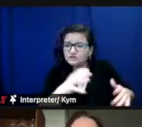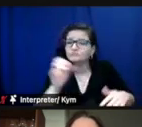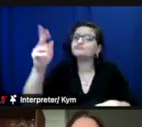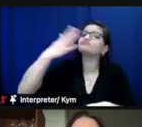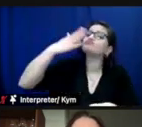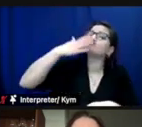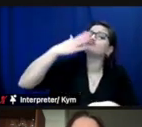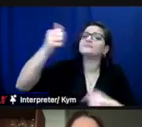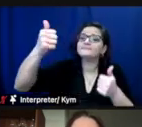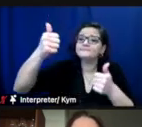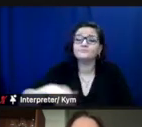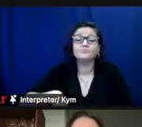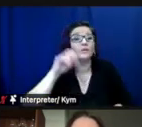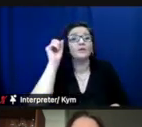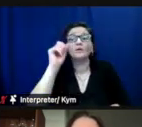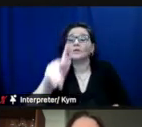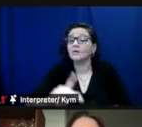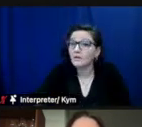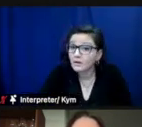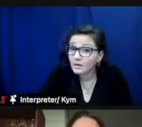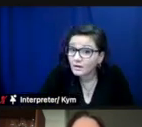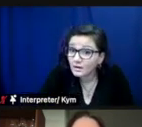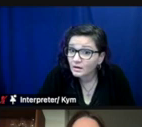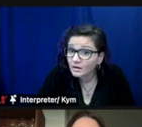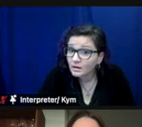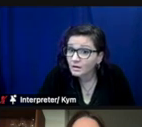Okay, thank you. Okay. All right, so then